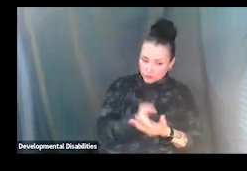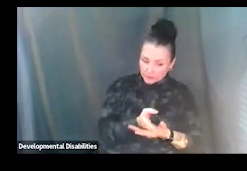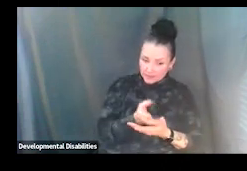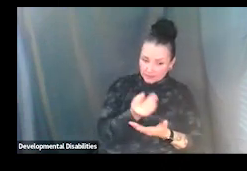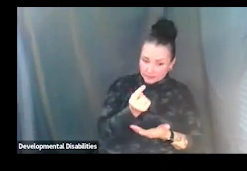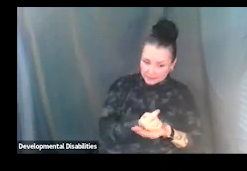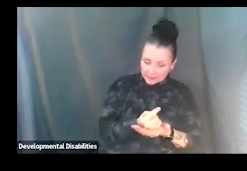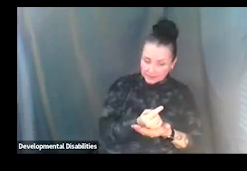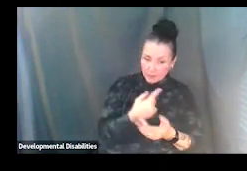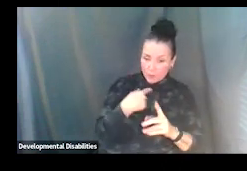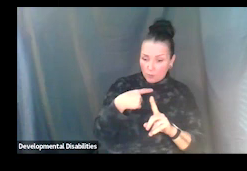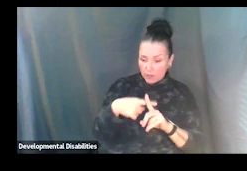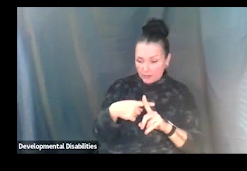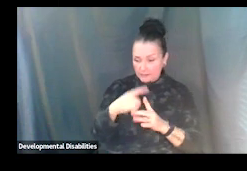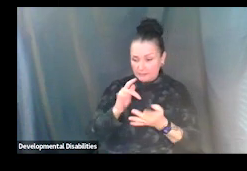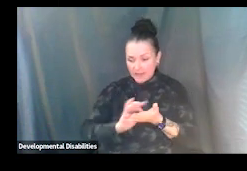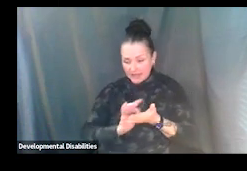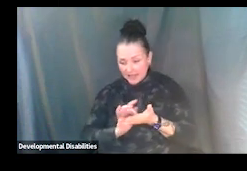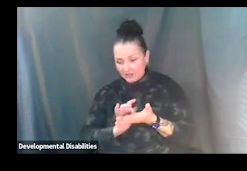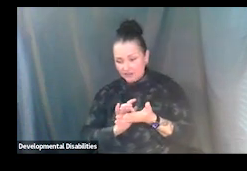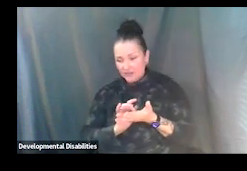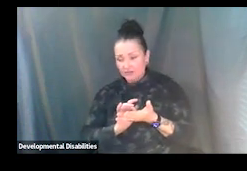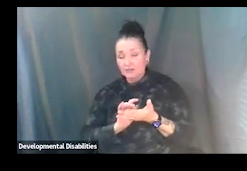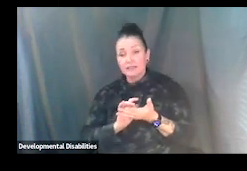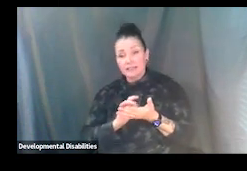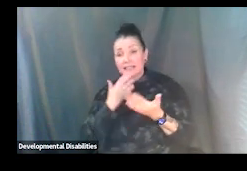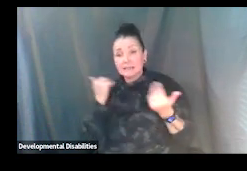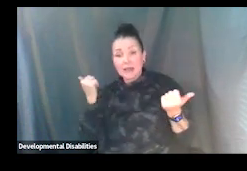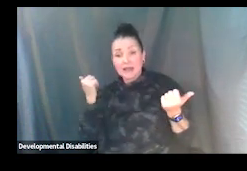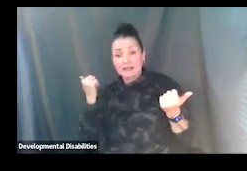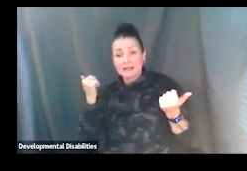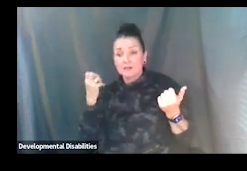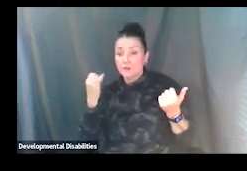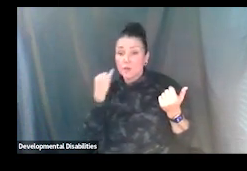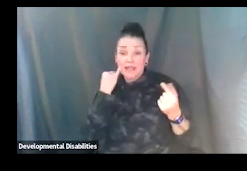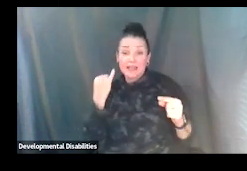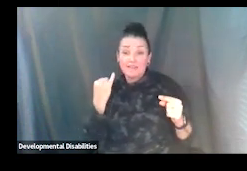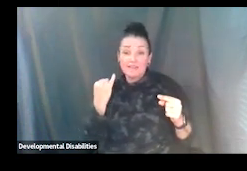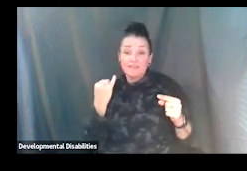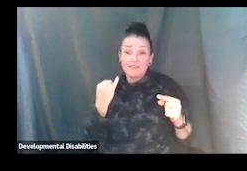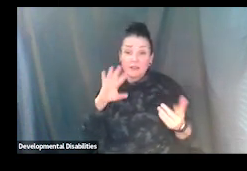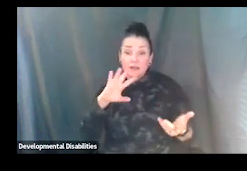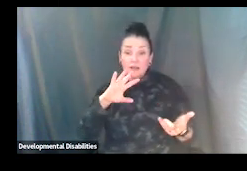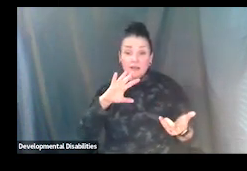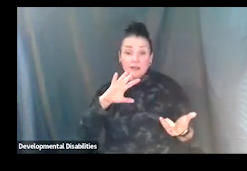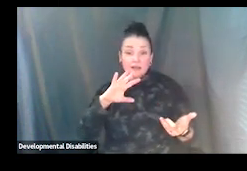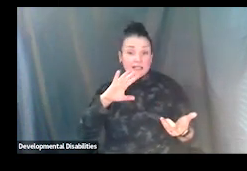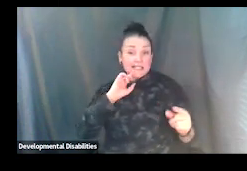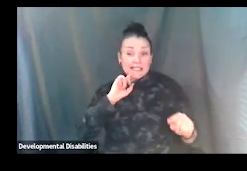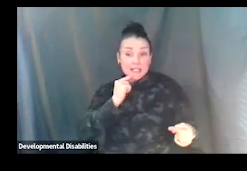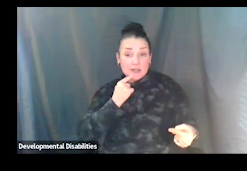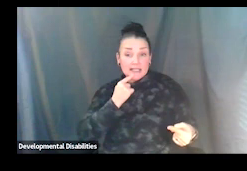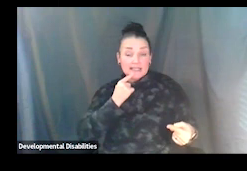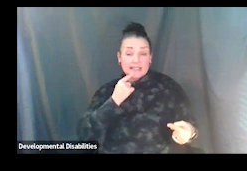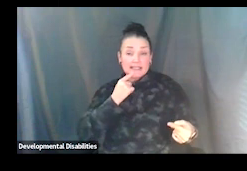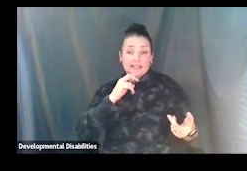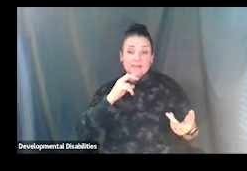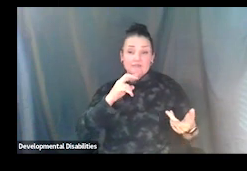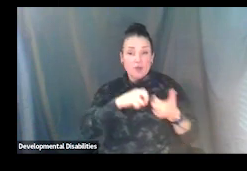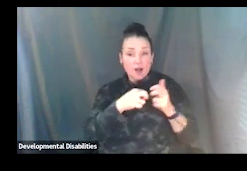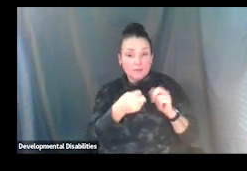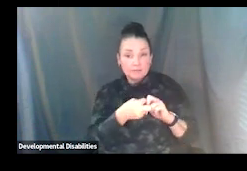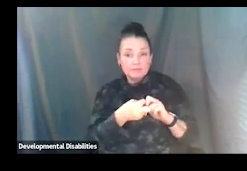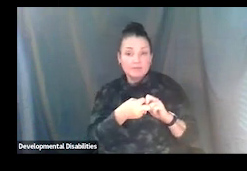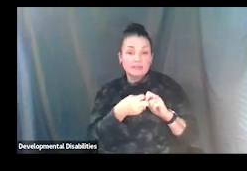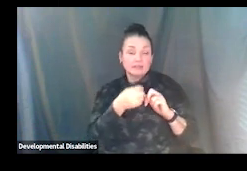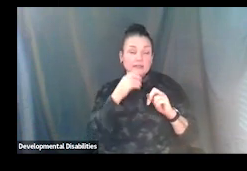right, but at the same time, I don't have a good reason not to either. And therein lies the controversy.